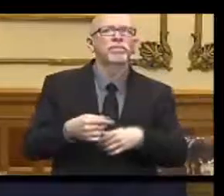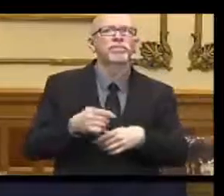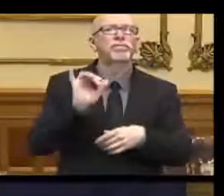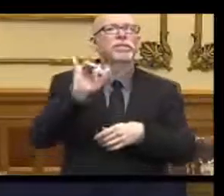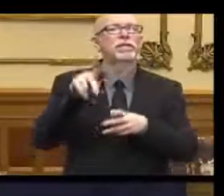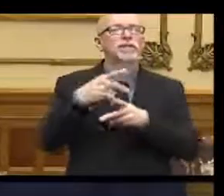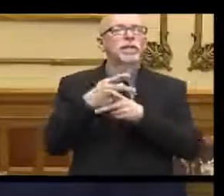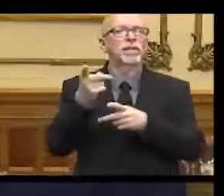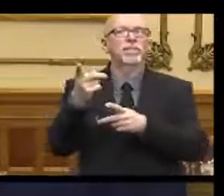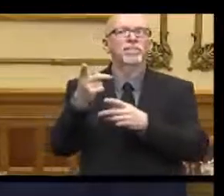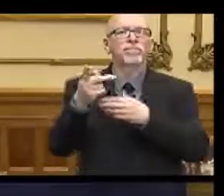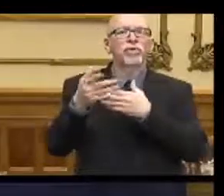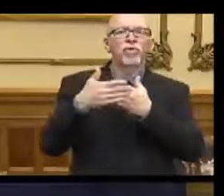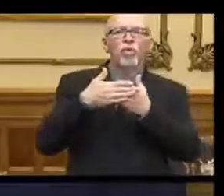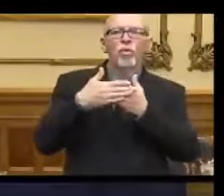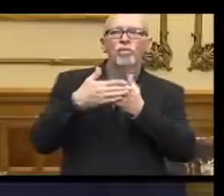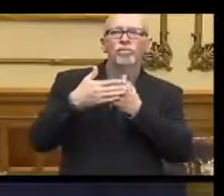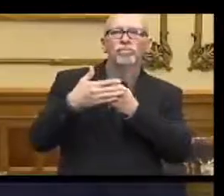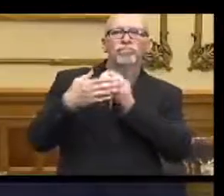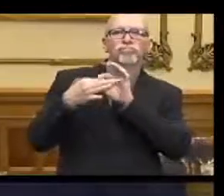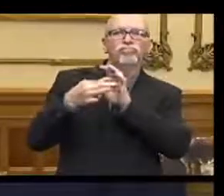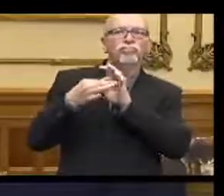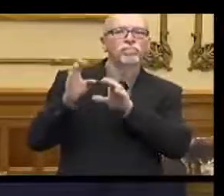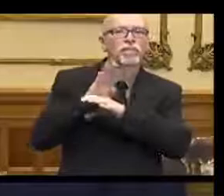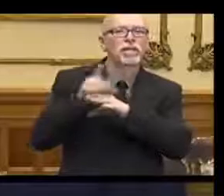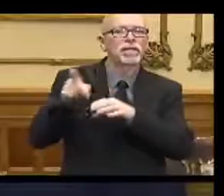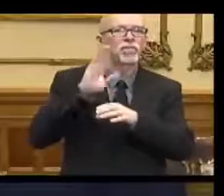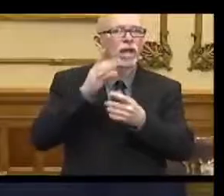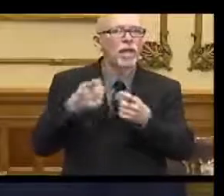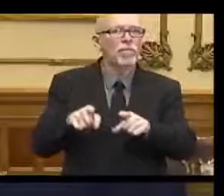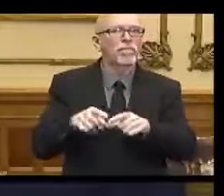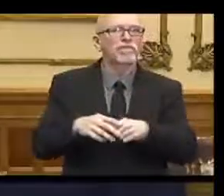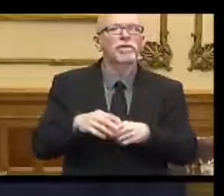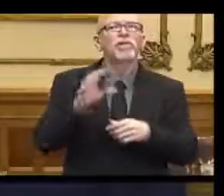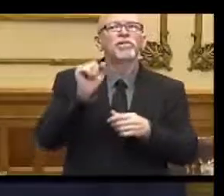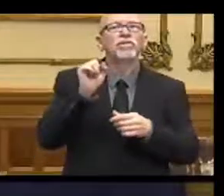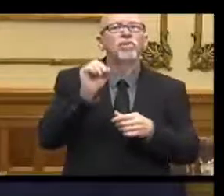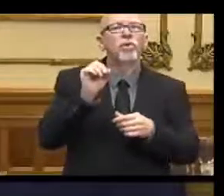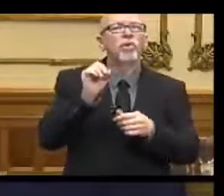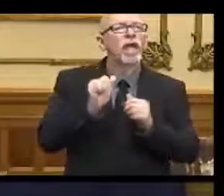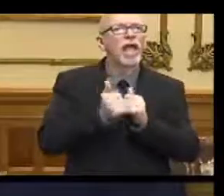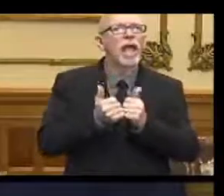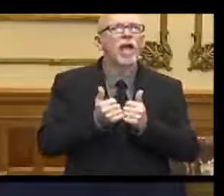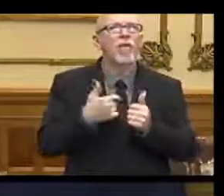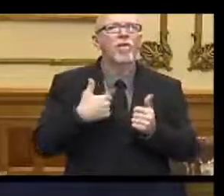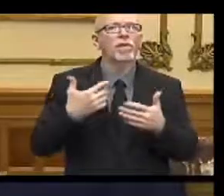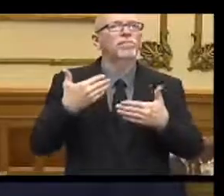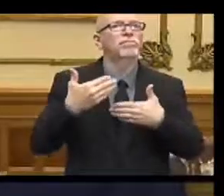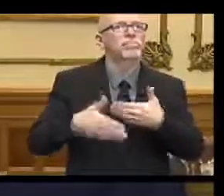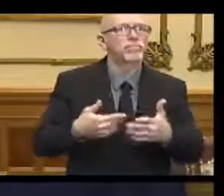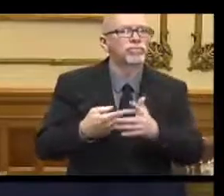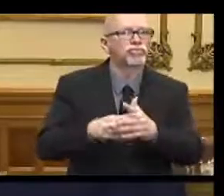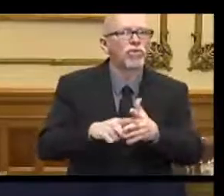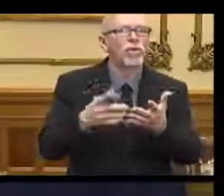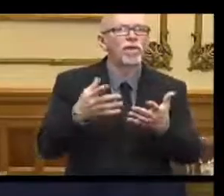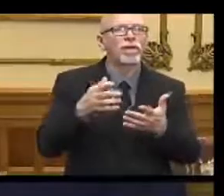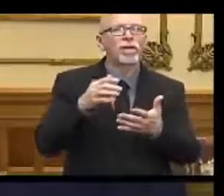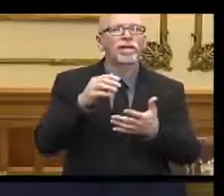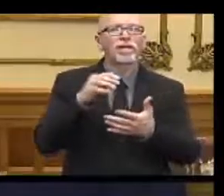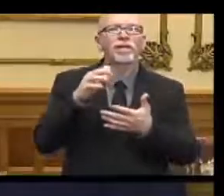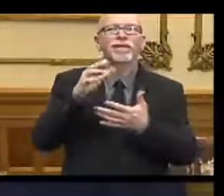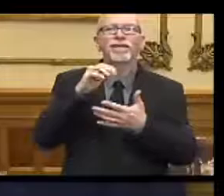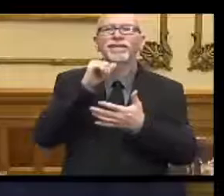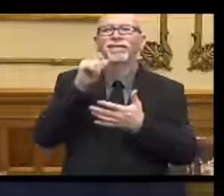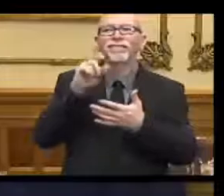kind of close interaction business that will occur. So how do we do that? That's why not the who, but